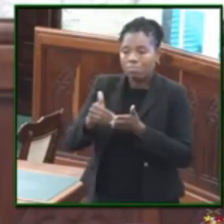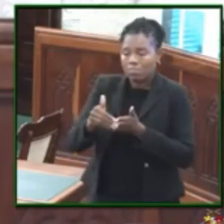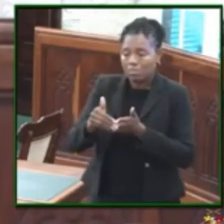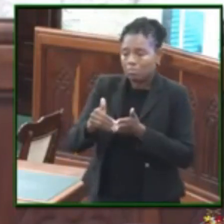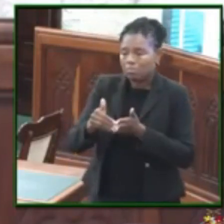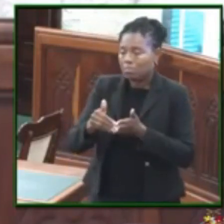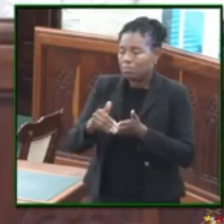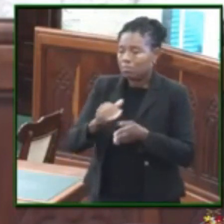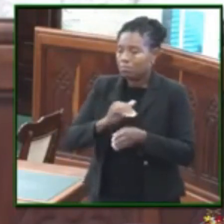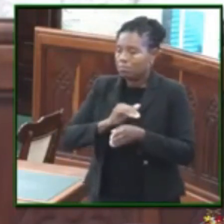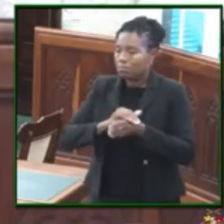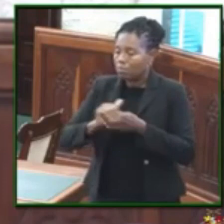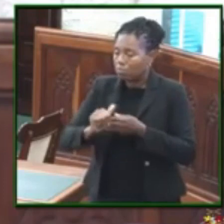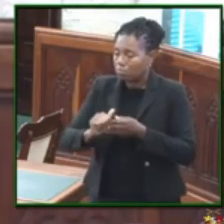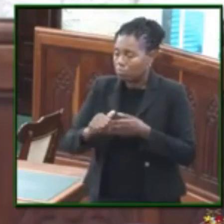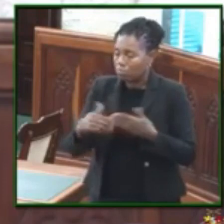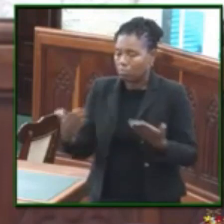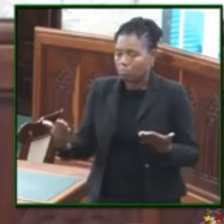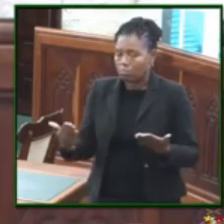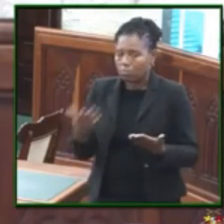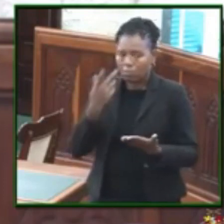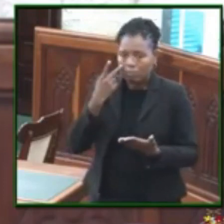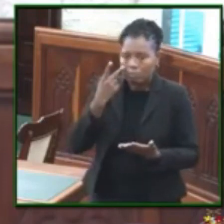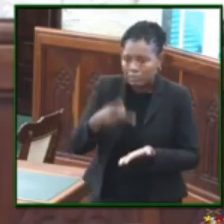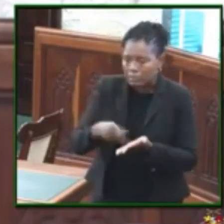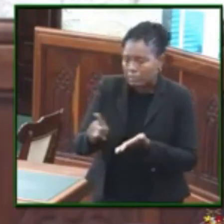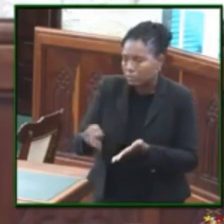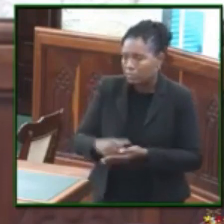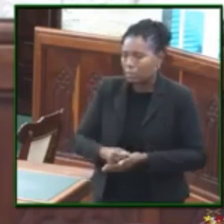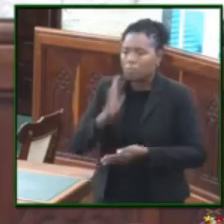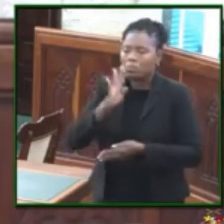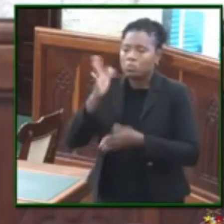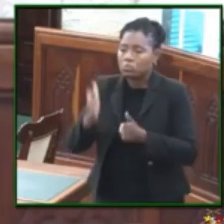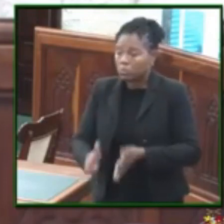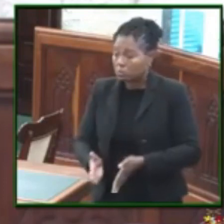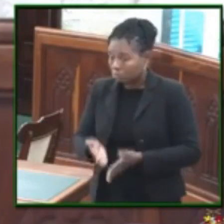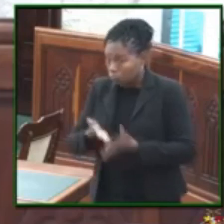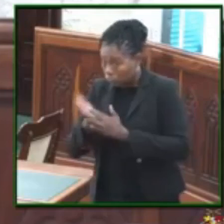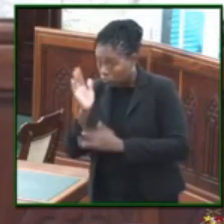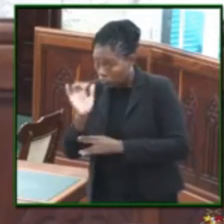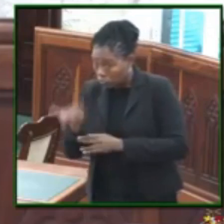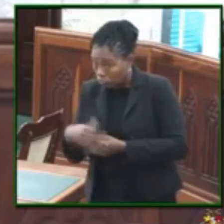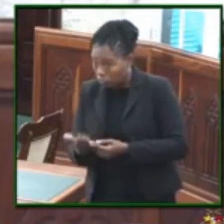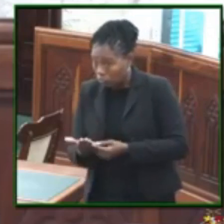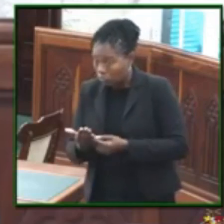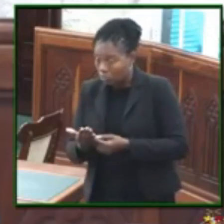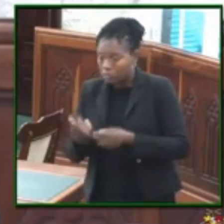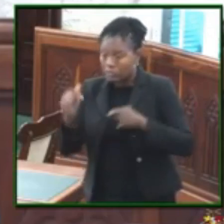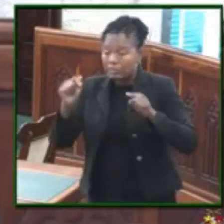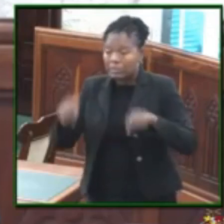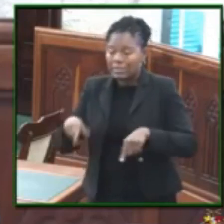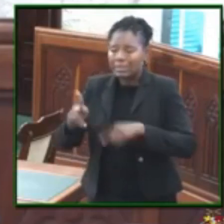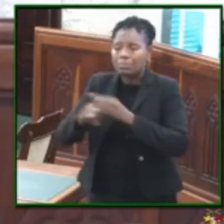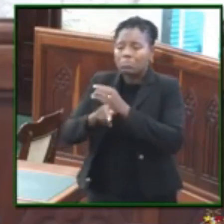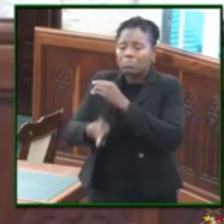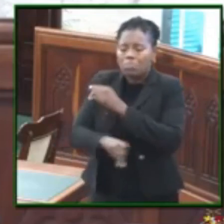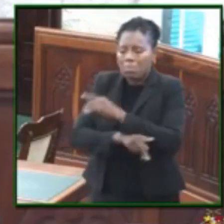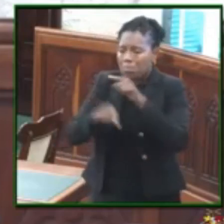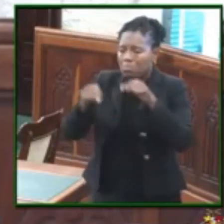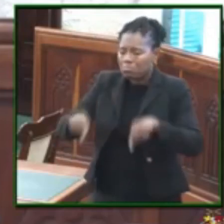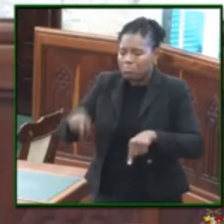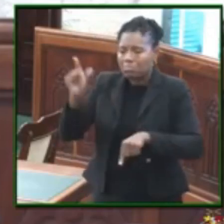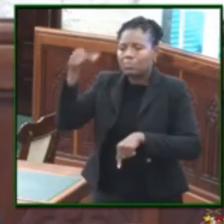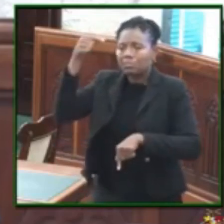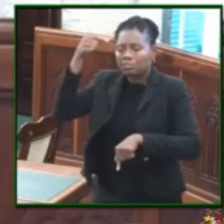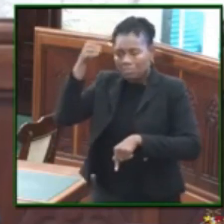is coming, Honorable Mr. Speaker, through you, when this Parliament, when this